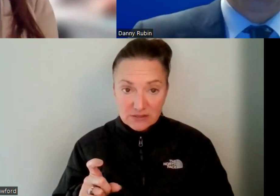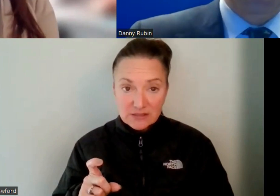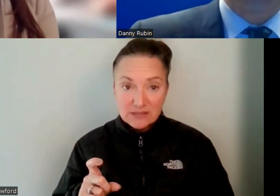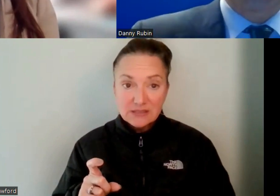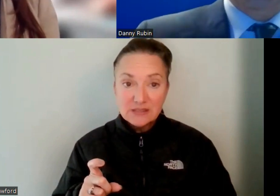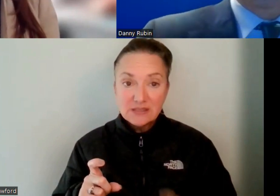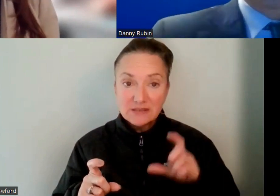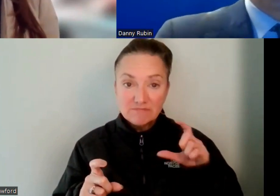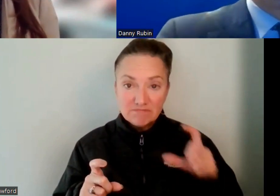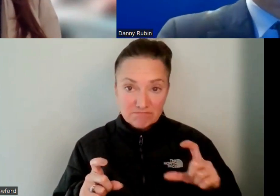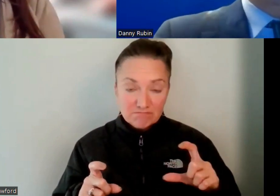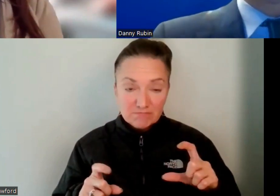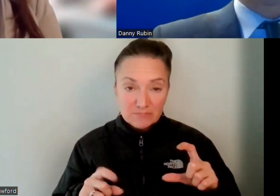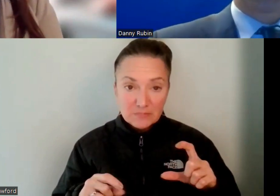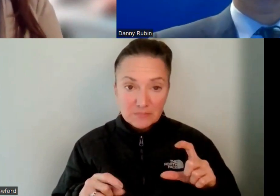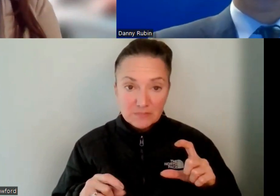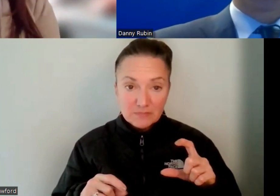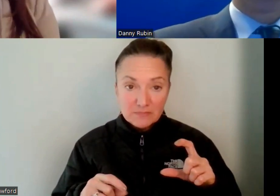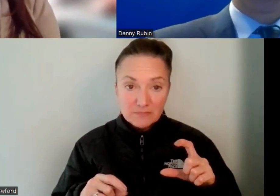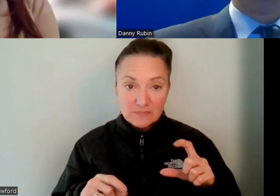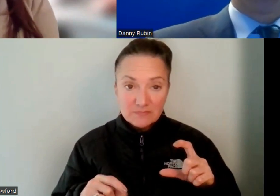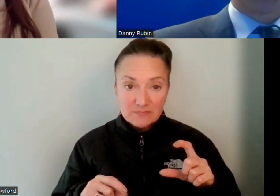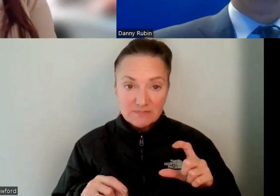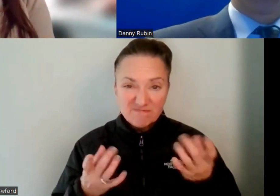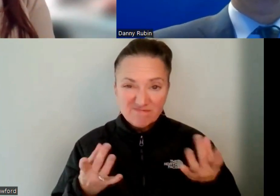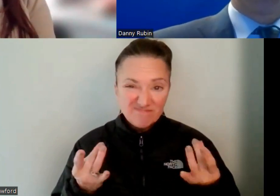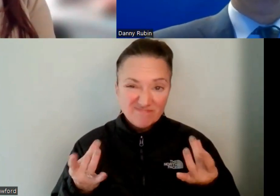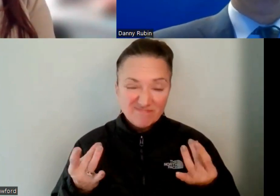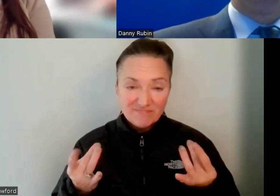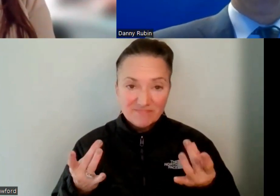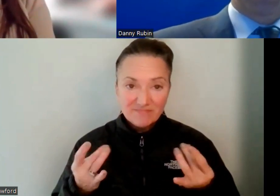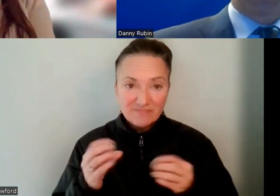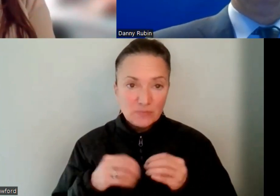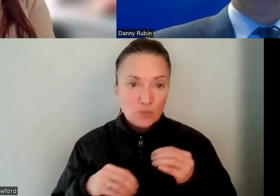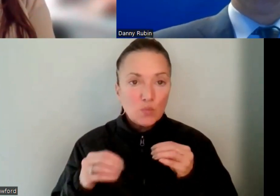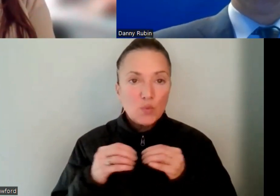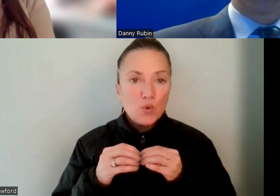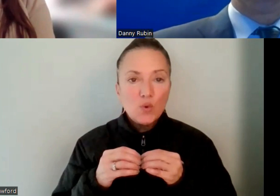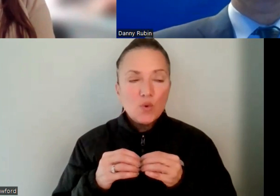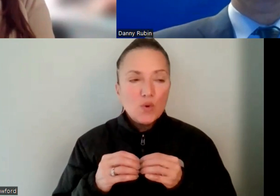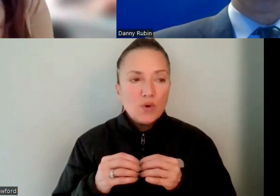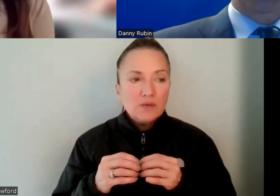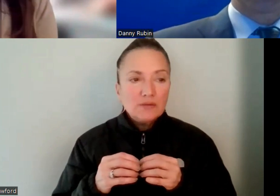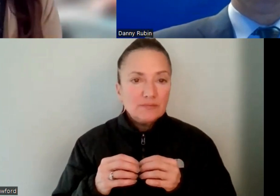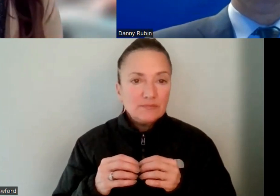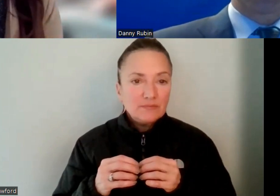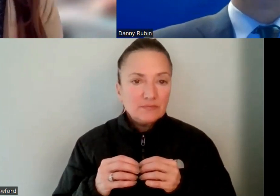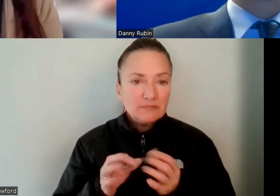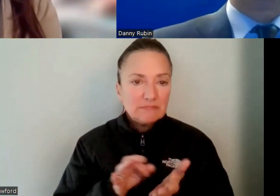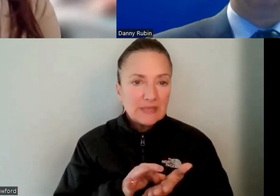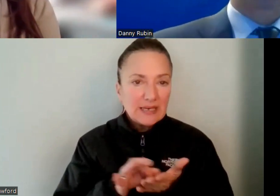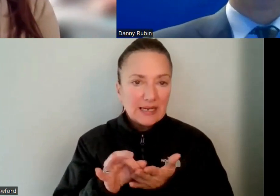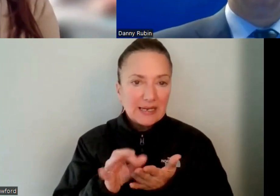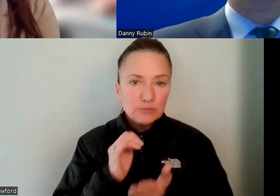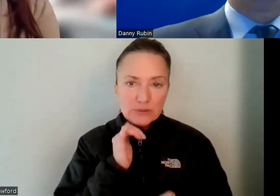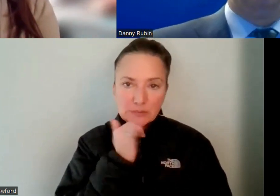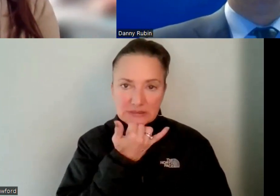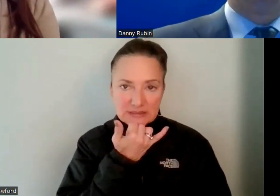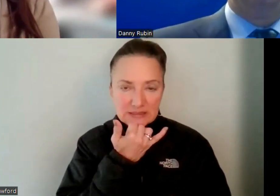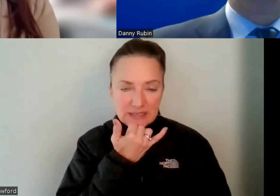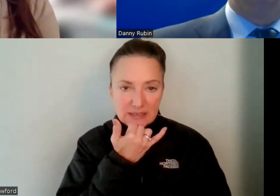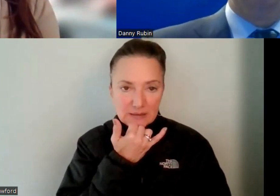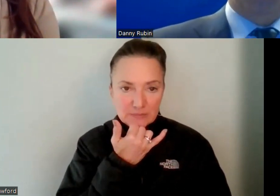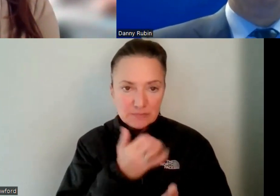this. So yeah, so it was more of a counting mistake.